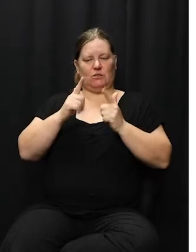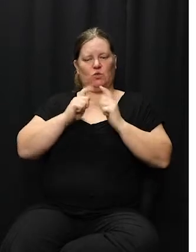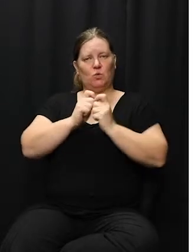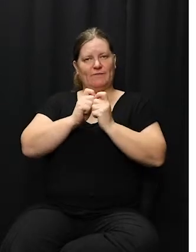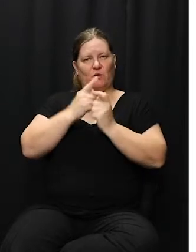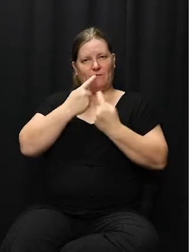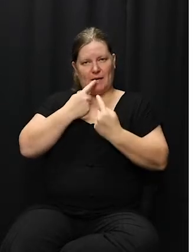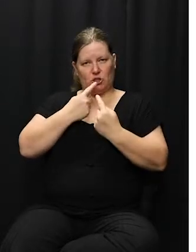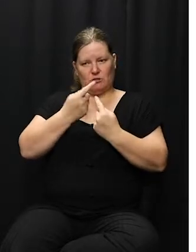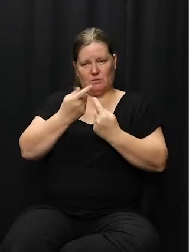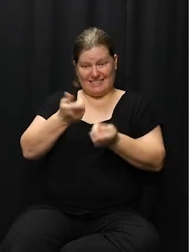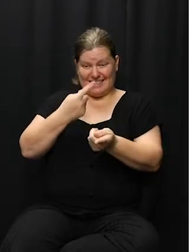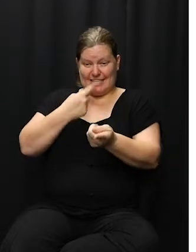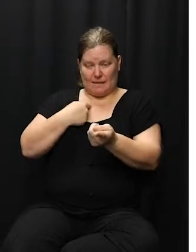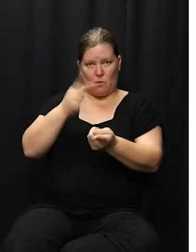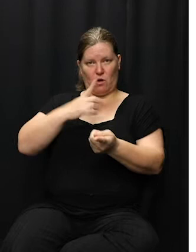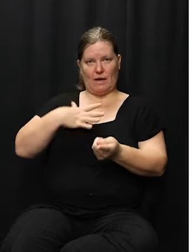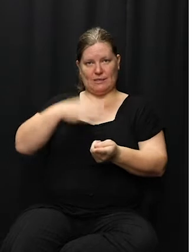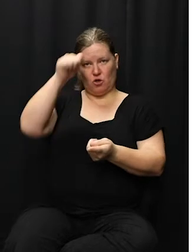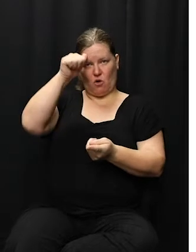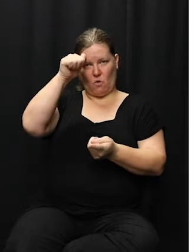has to be practical, and it has to give